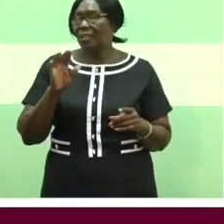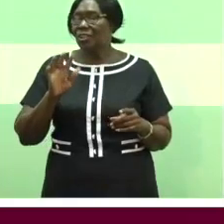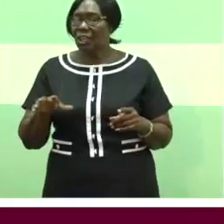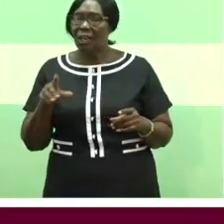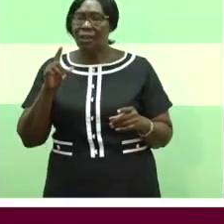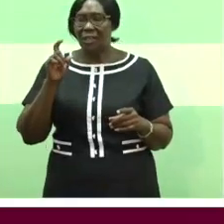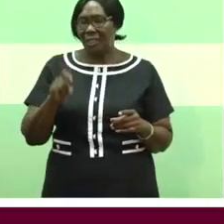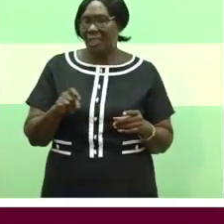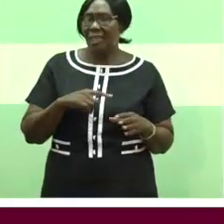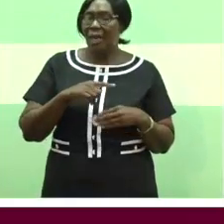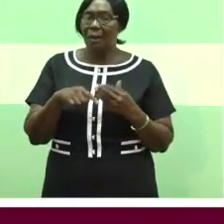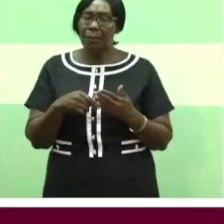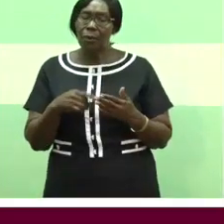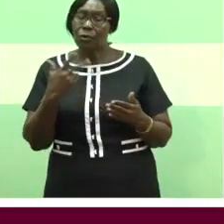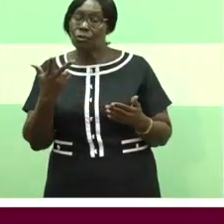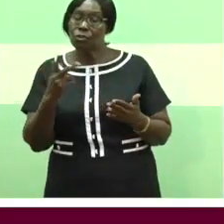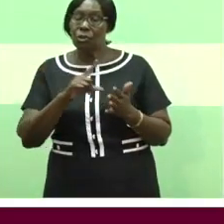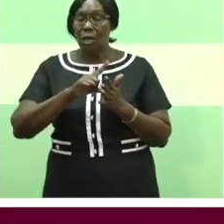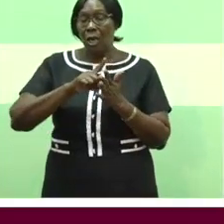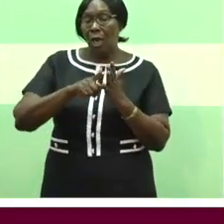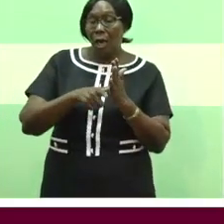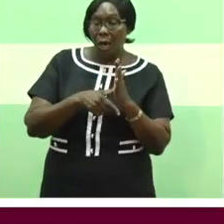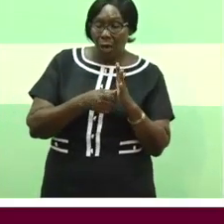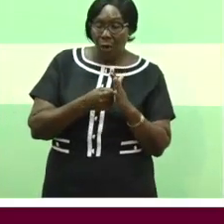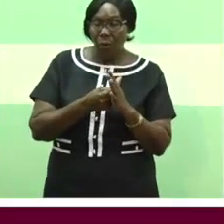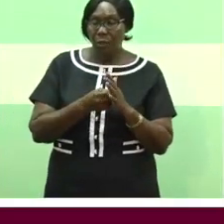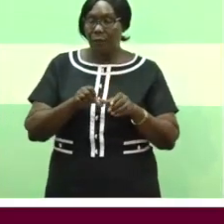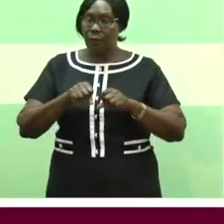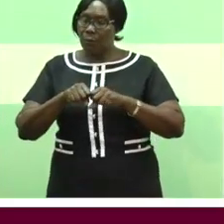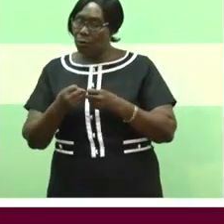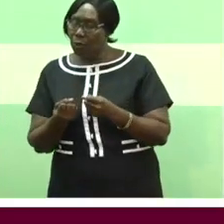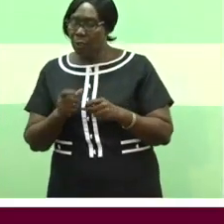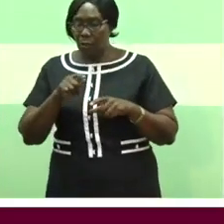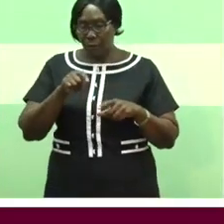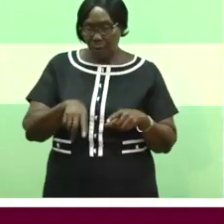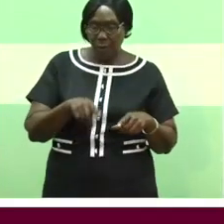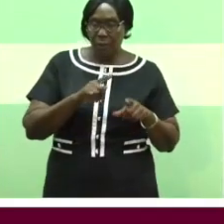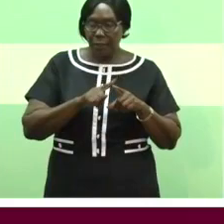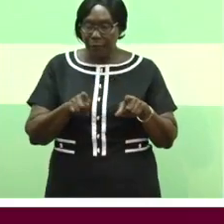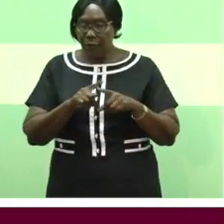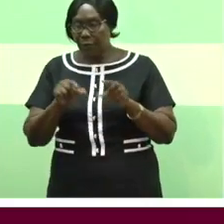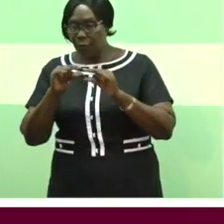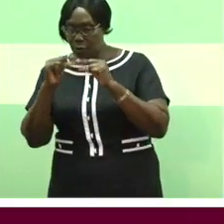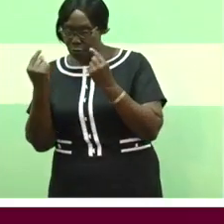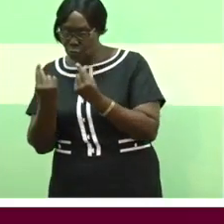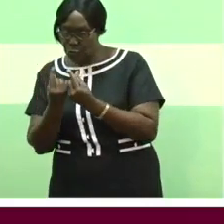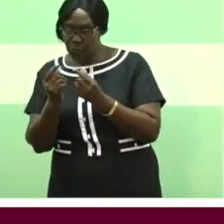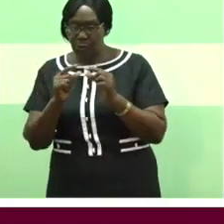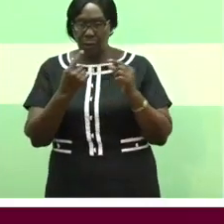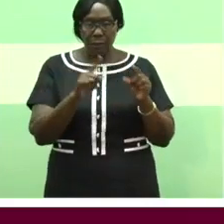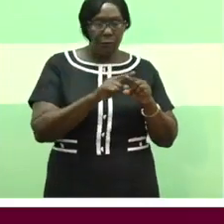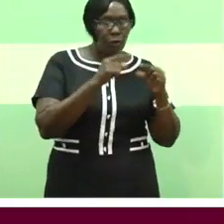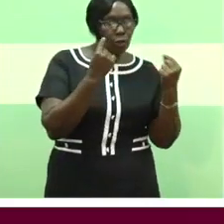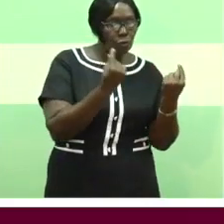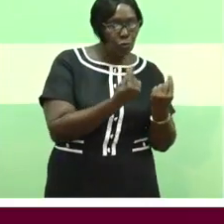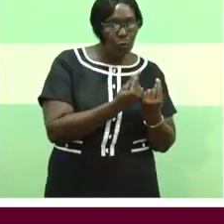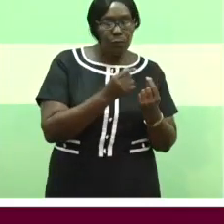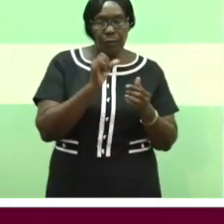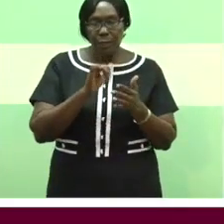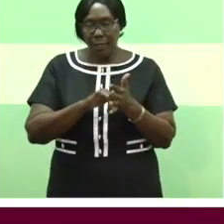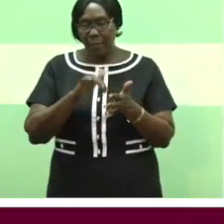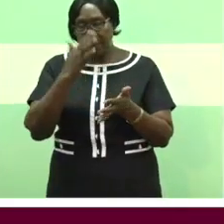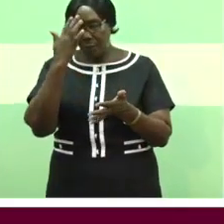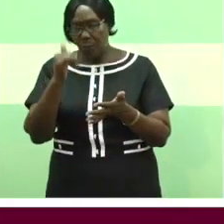need approximately maybe 3 hours, but you have to break it into smaller steps, and that is why you would need